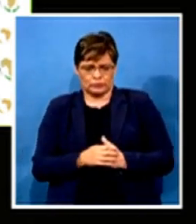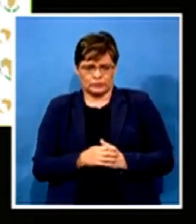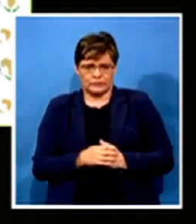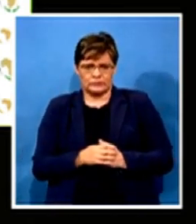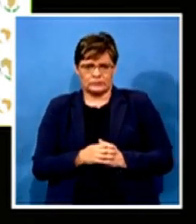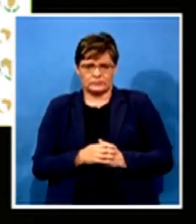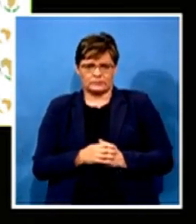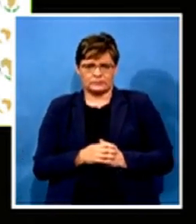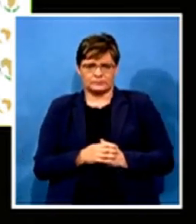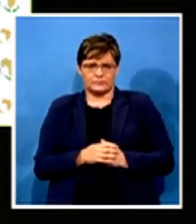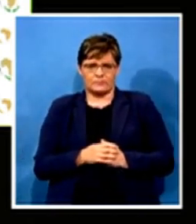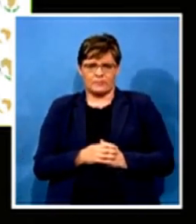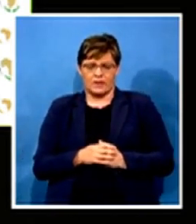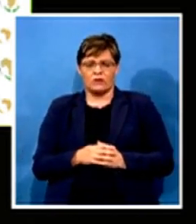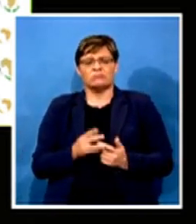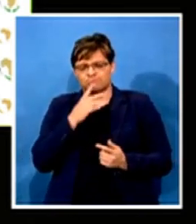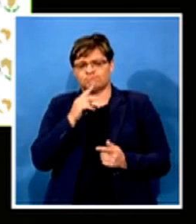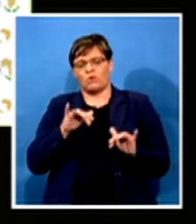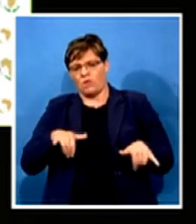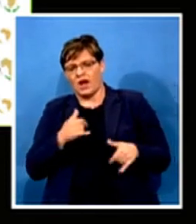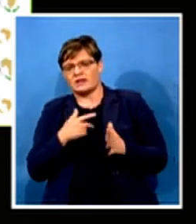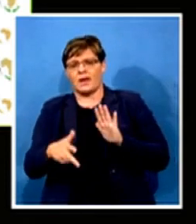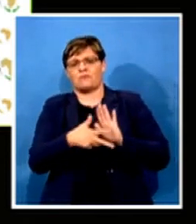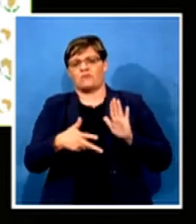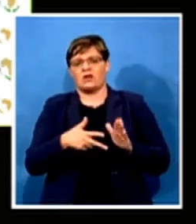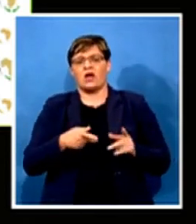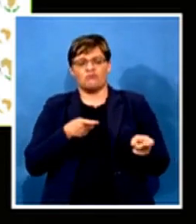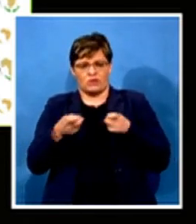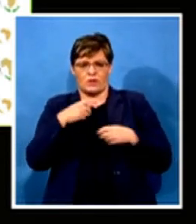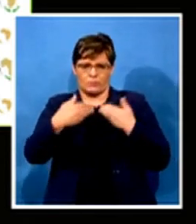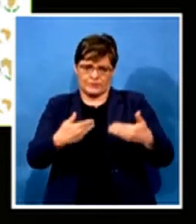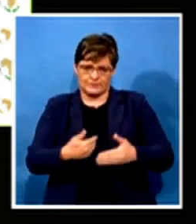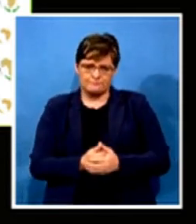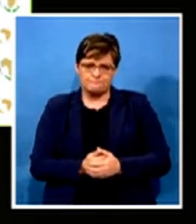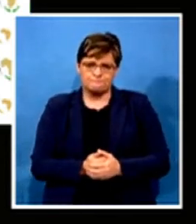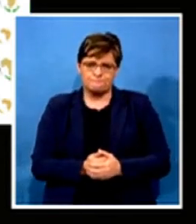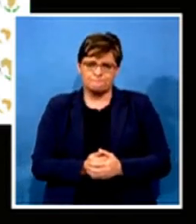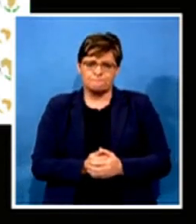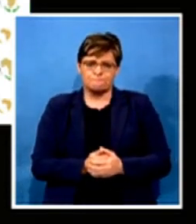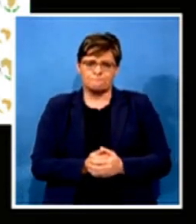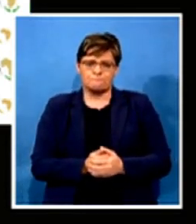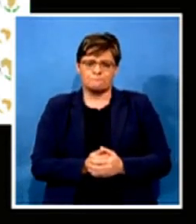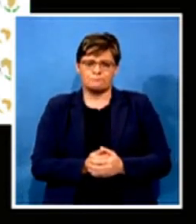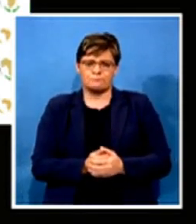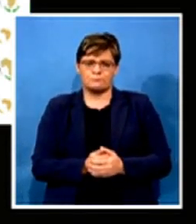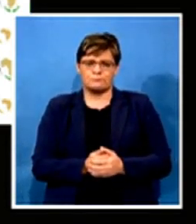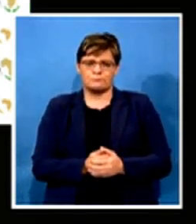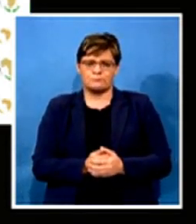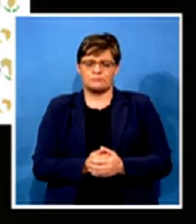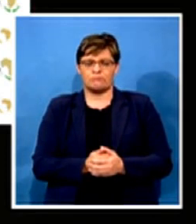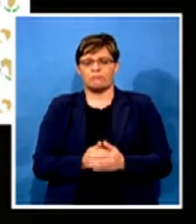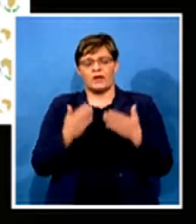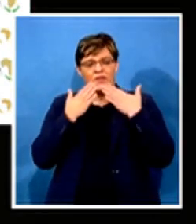approval and regulatory processes. Thank you very much. You spoke there